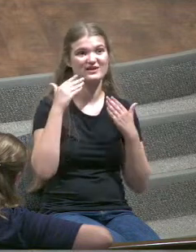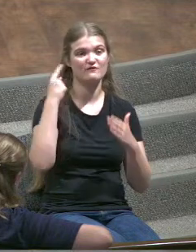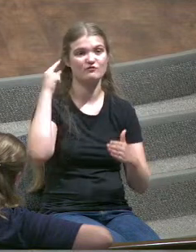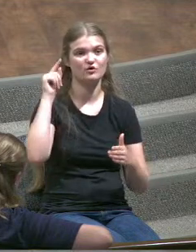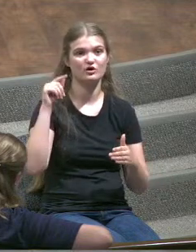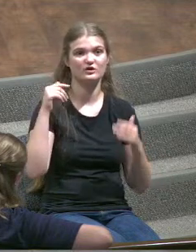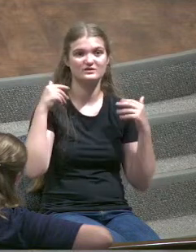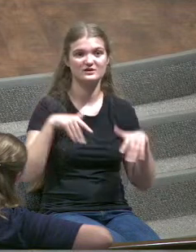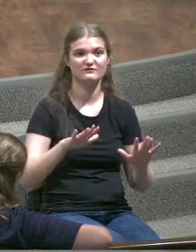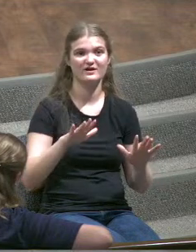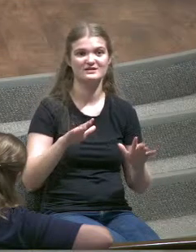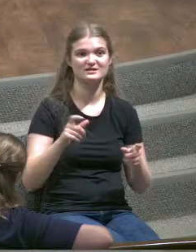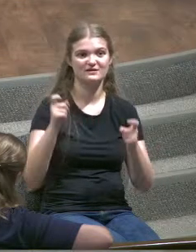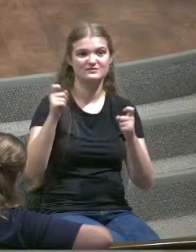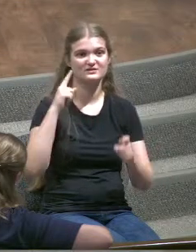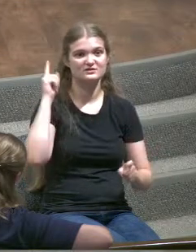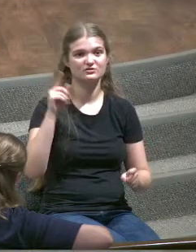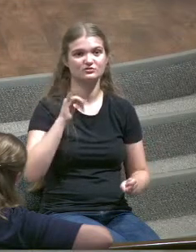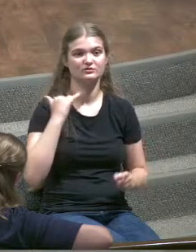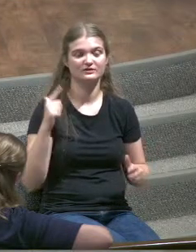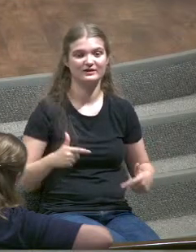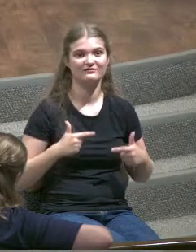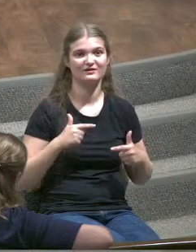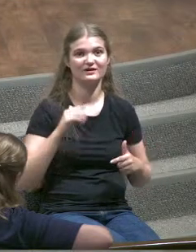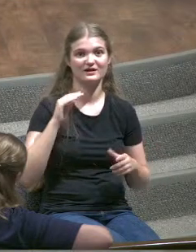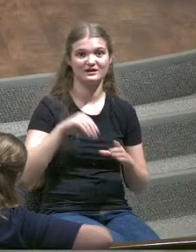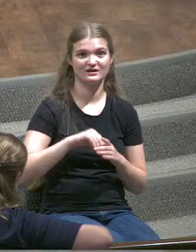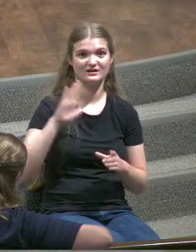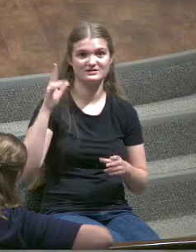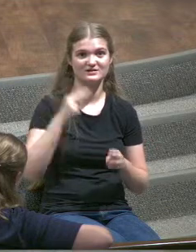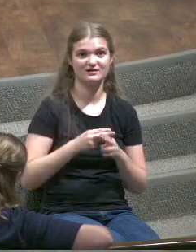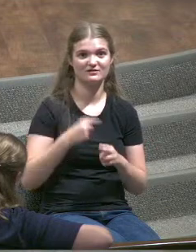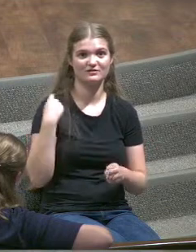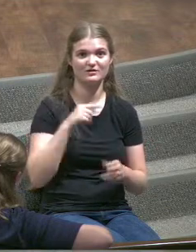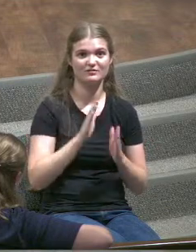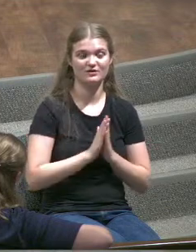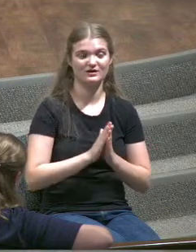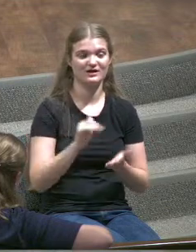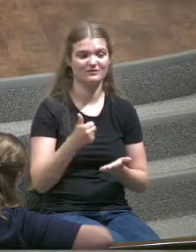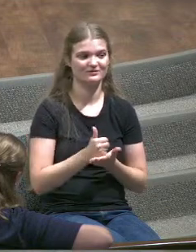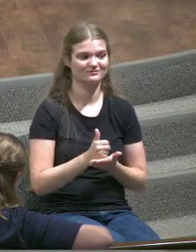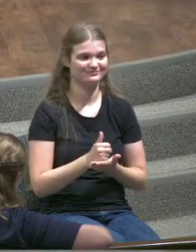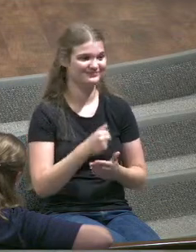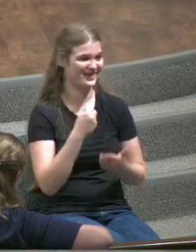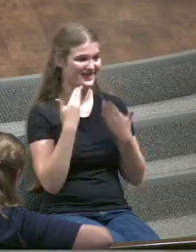eternity possible, and it's in His name that we pray. Amen. Thank you all.